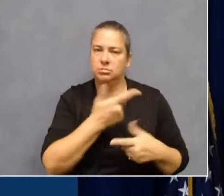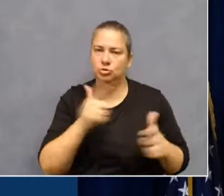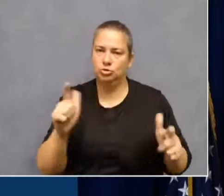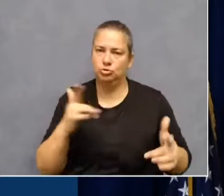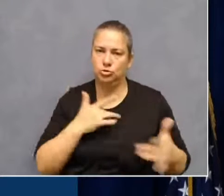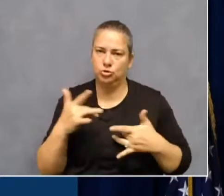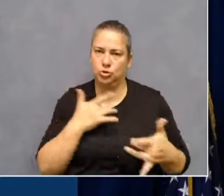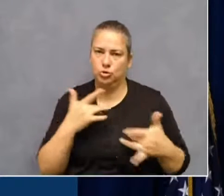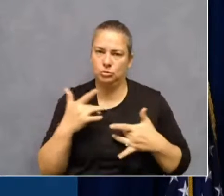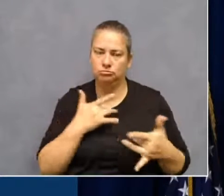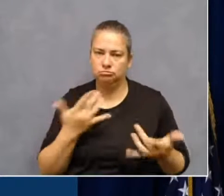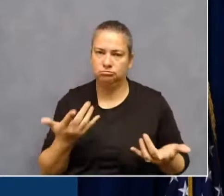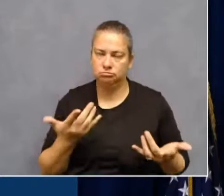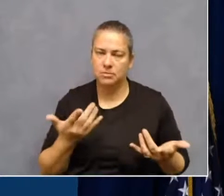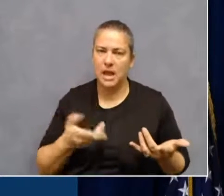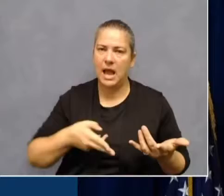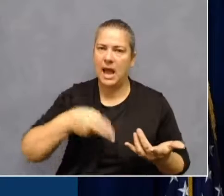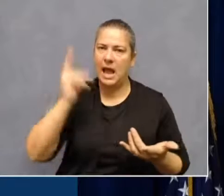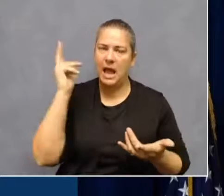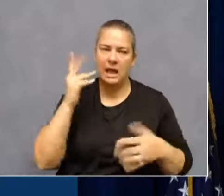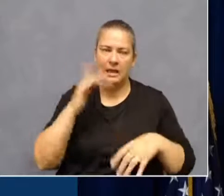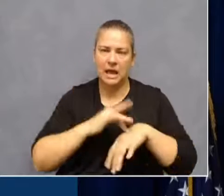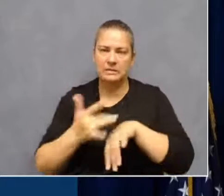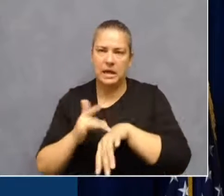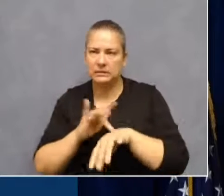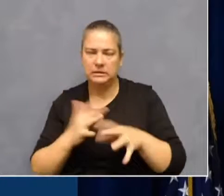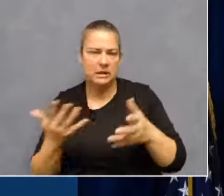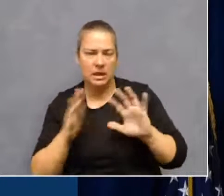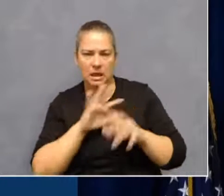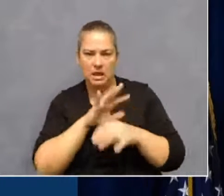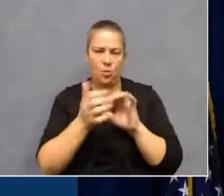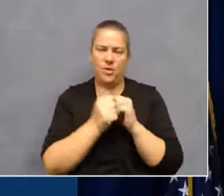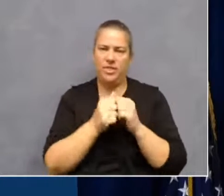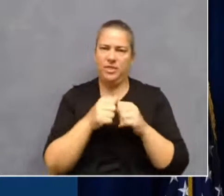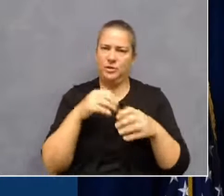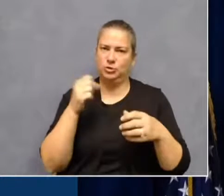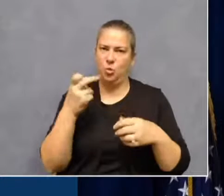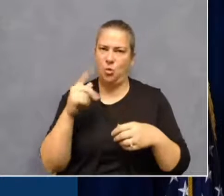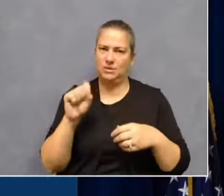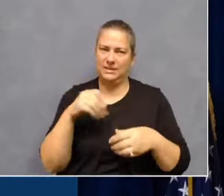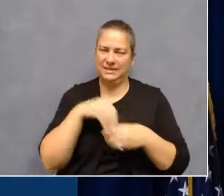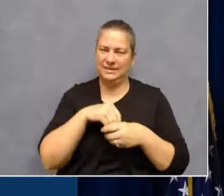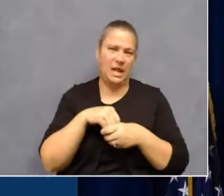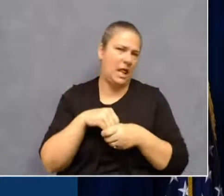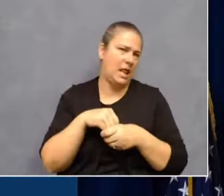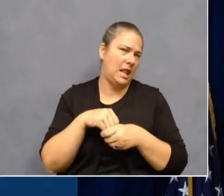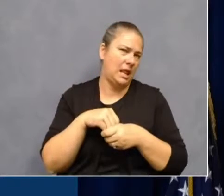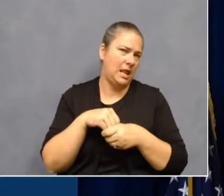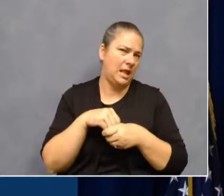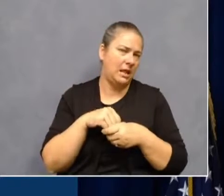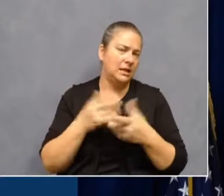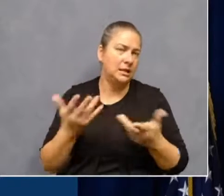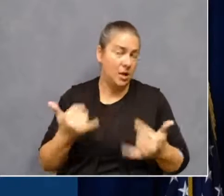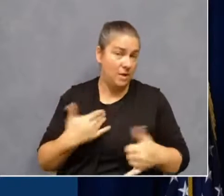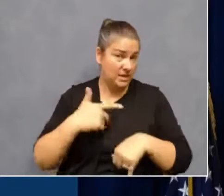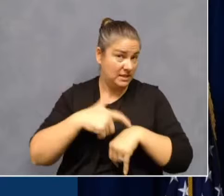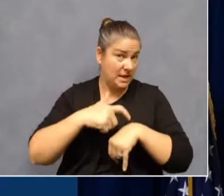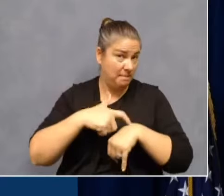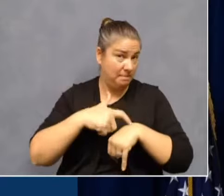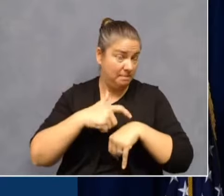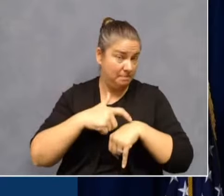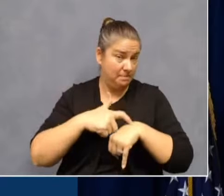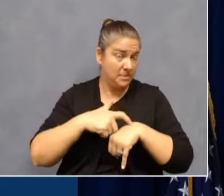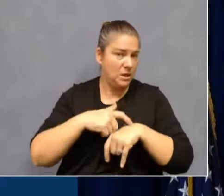indoor sports at a time when cases are increasing. So we have the time. Let's start getting our case numbers